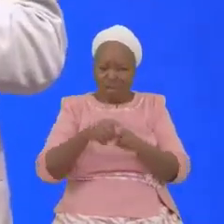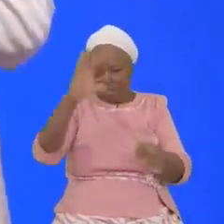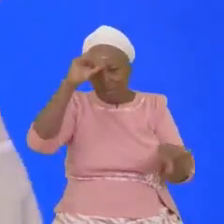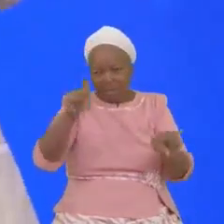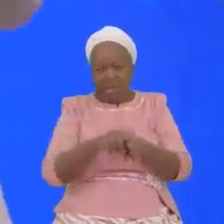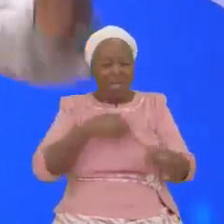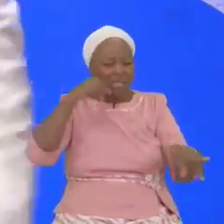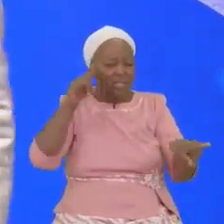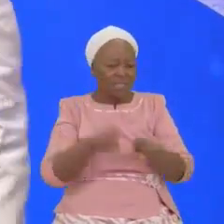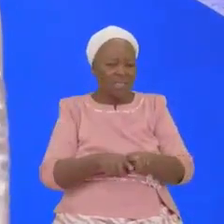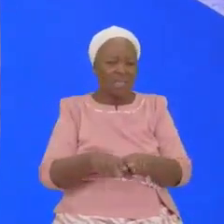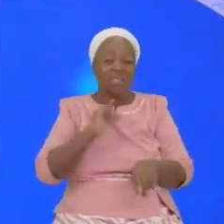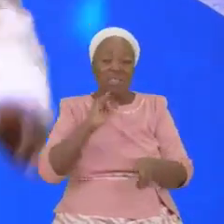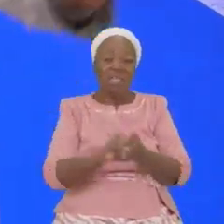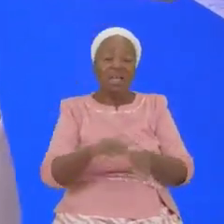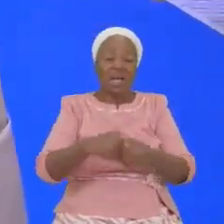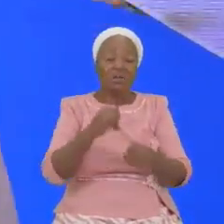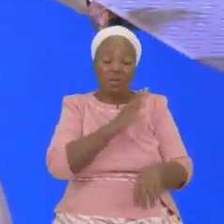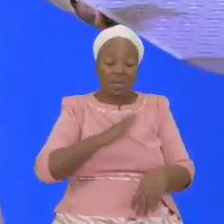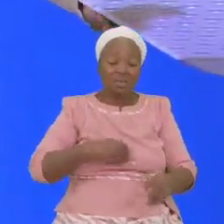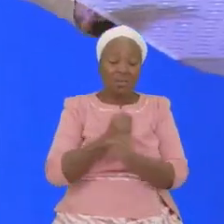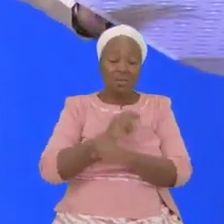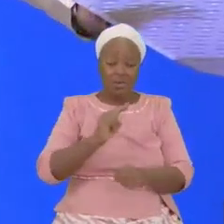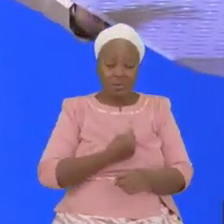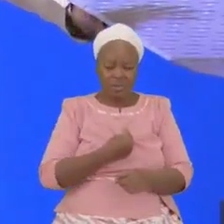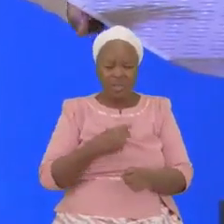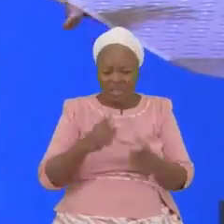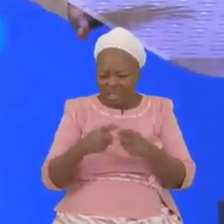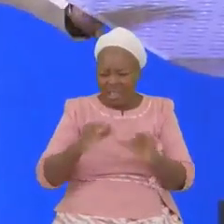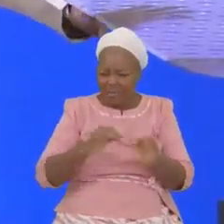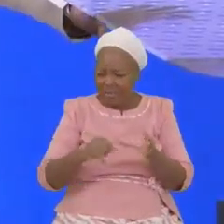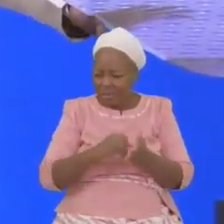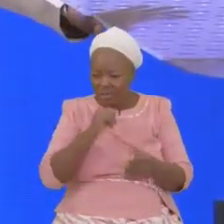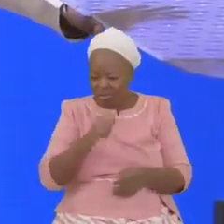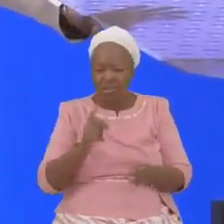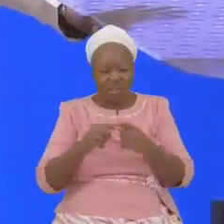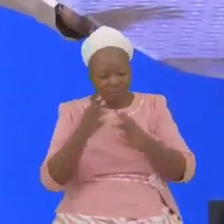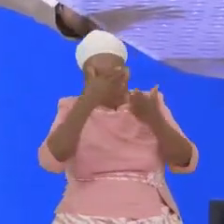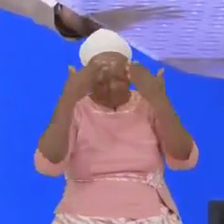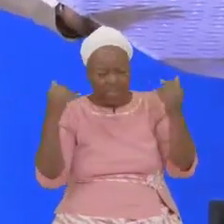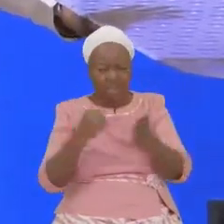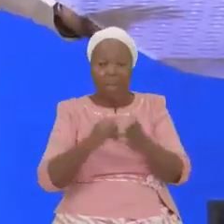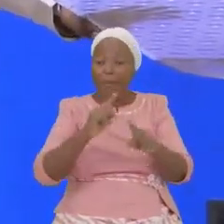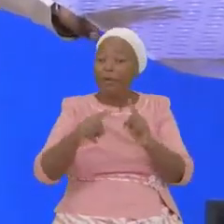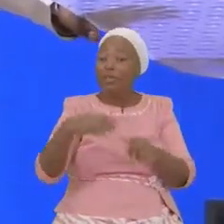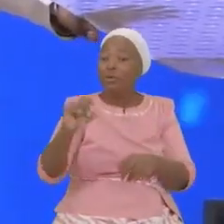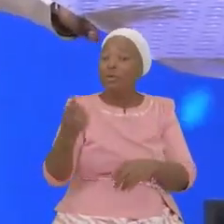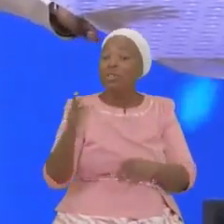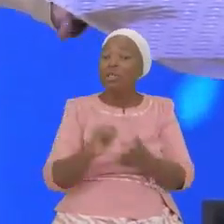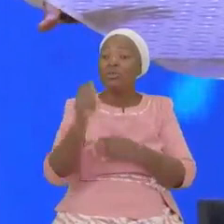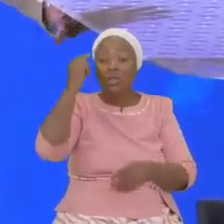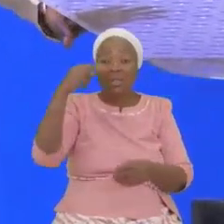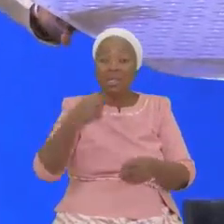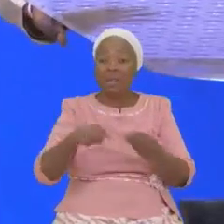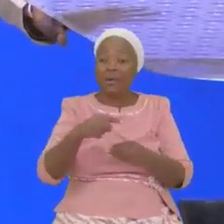us? No, then forget it. Because the only thing you are thinking about, and the only thing you are planning your